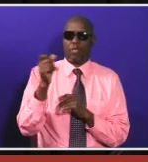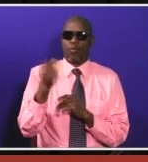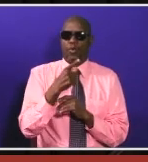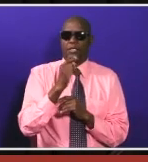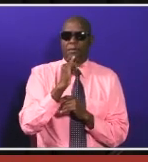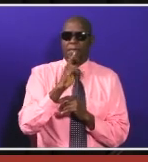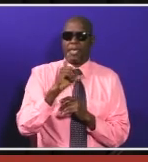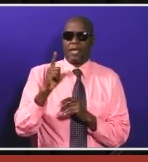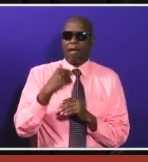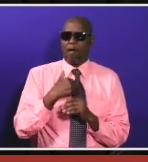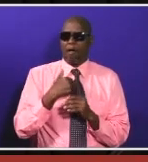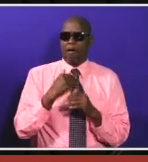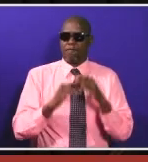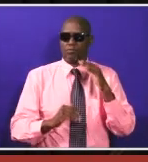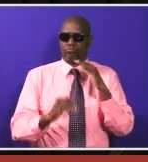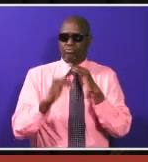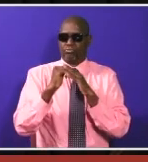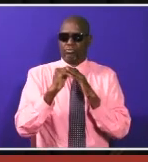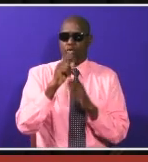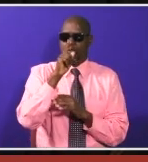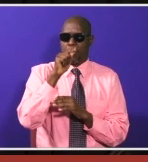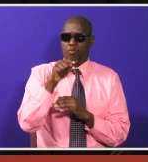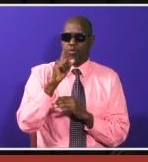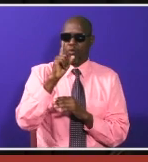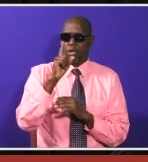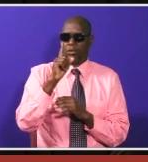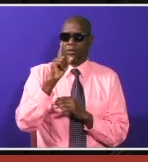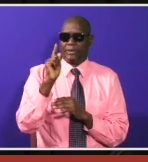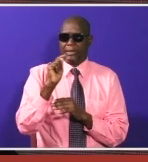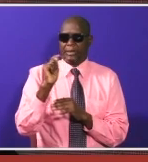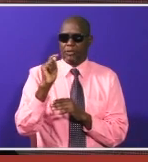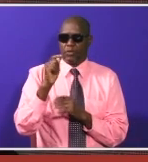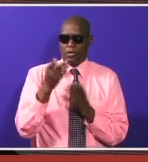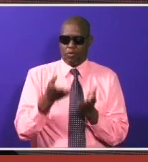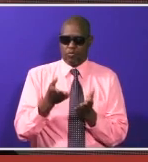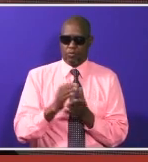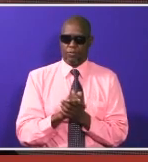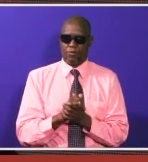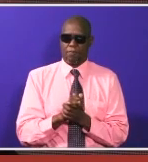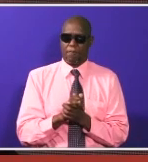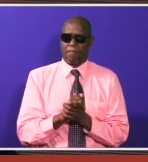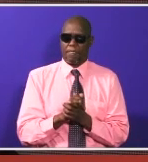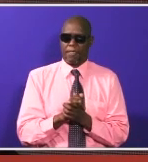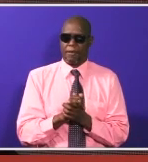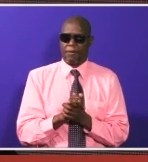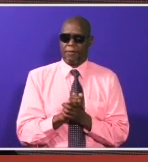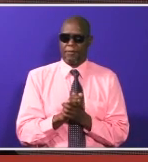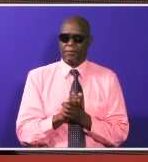trillion. It's about 1.1 trillion. It's projected 1.1 trillion the current year. I mean, what initiative has